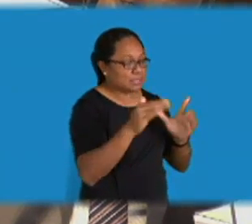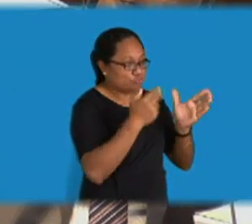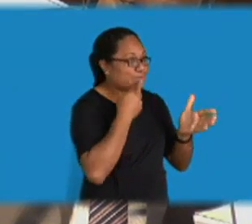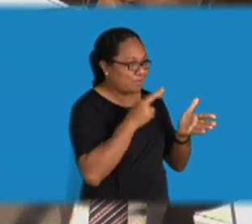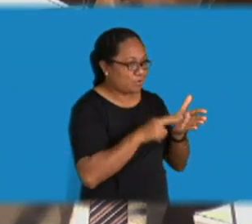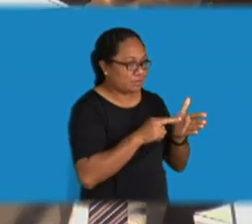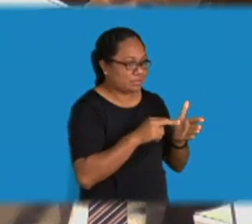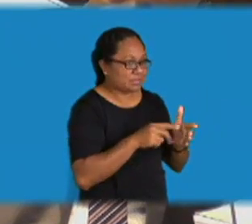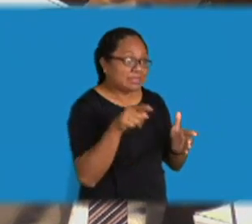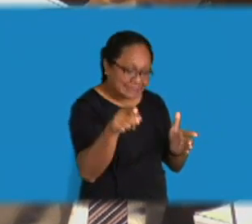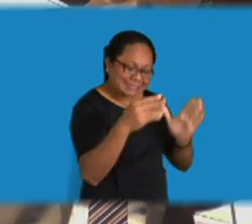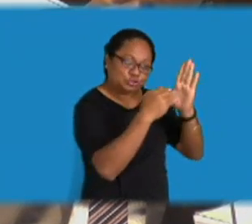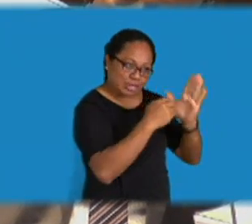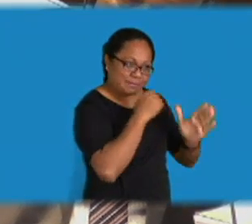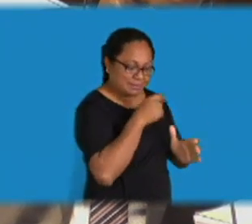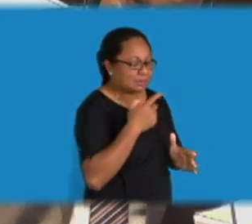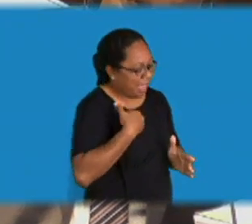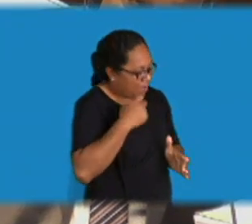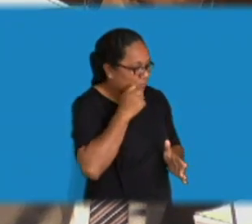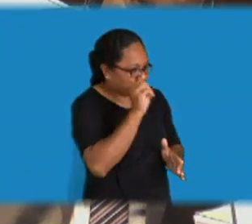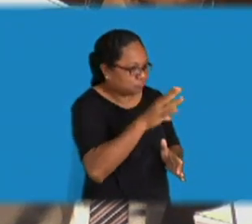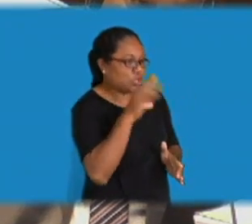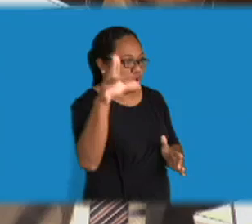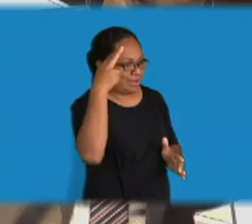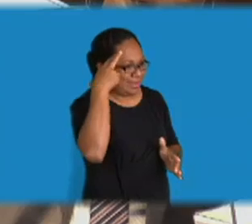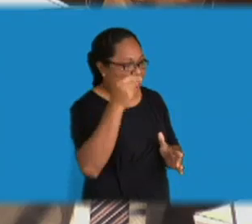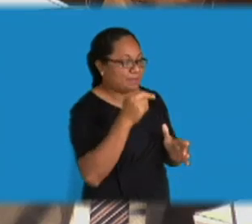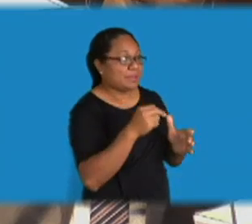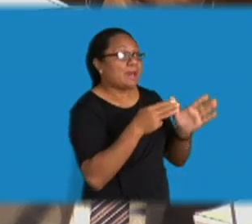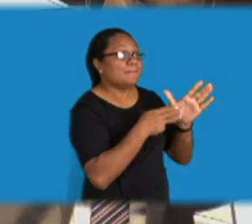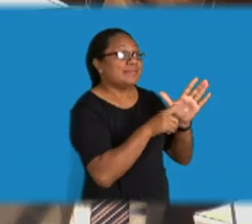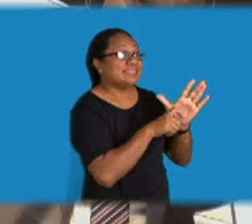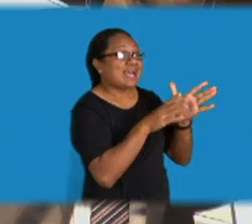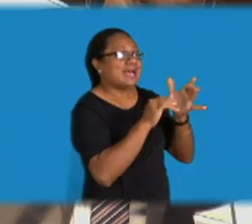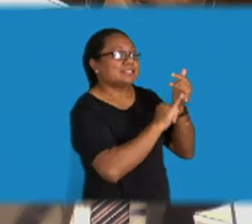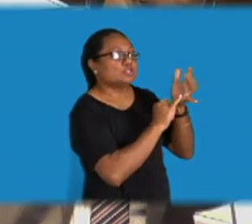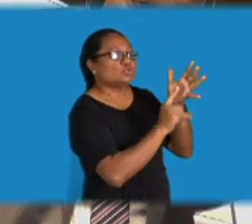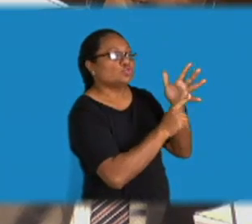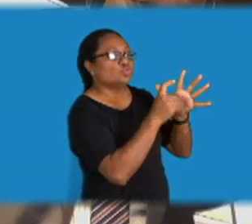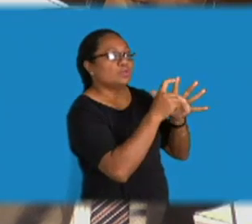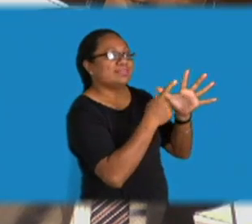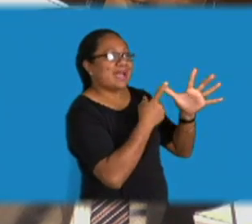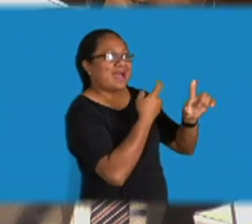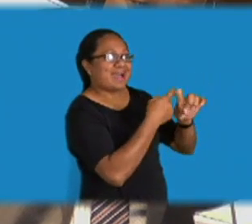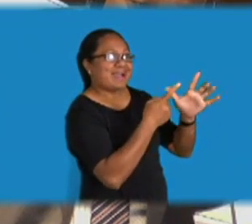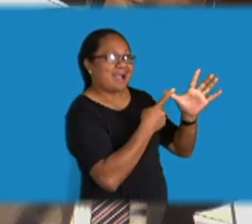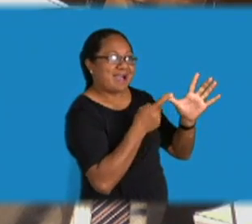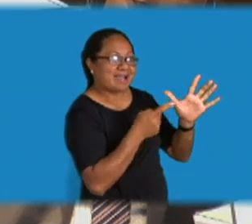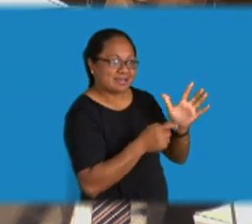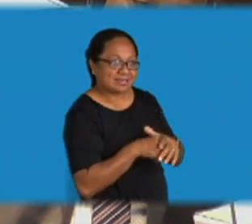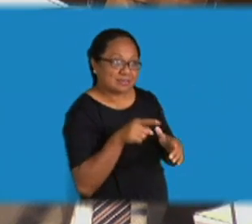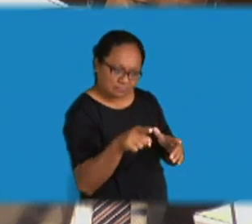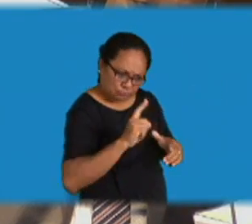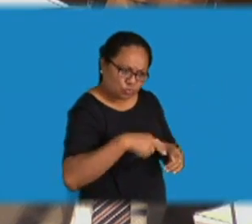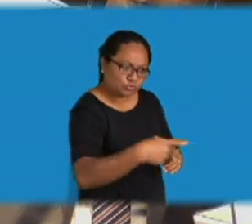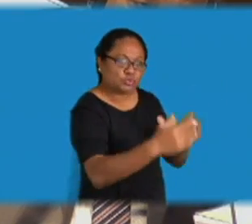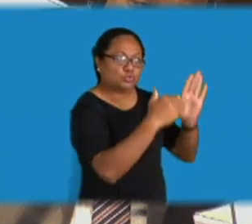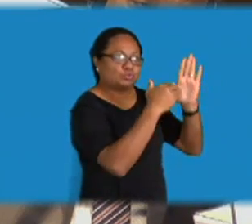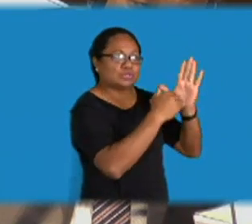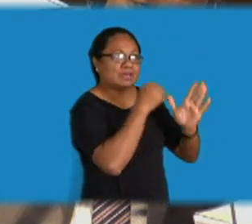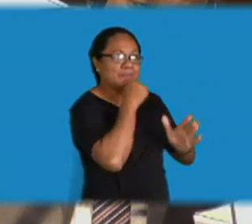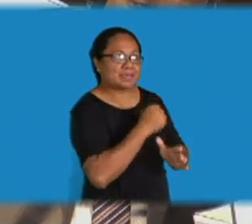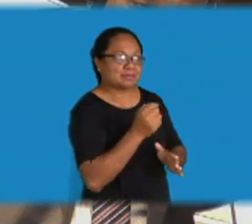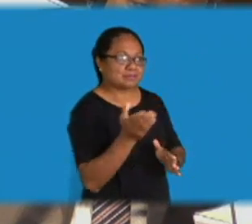his name because he was the chairman, and I will use Honorable Sudhakar's name because he was the chairman, and he still is the chairman, and will continue to be the chairman.